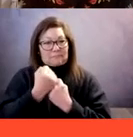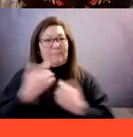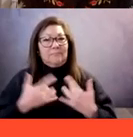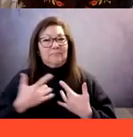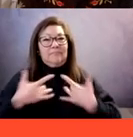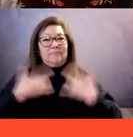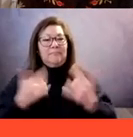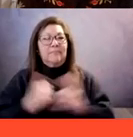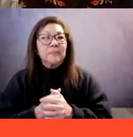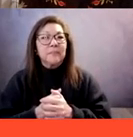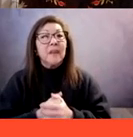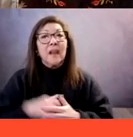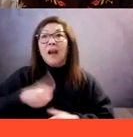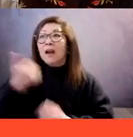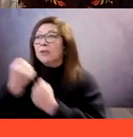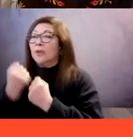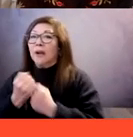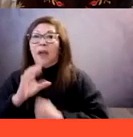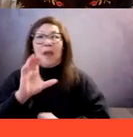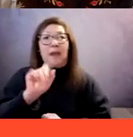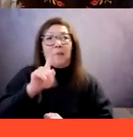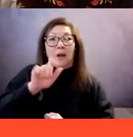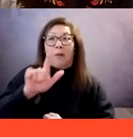other supporters at Capital One, Con